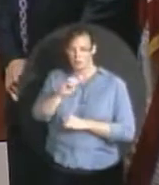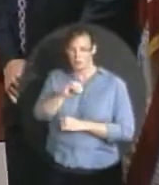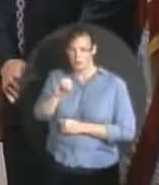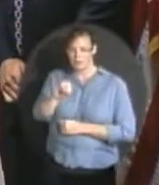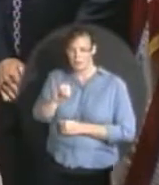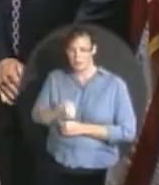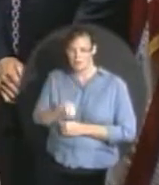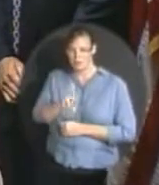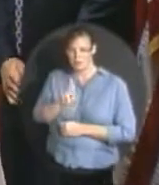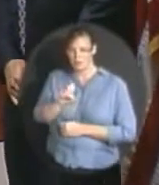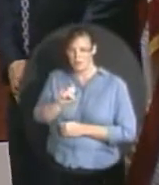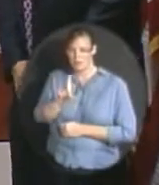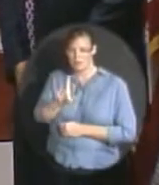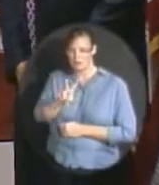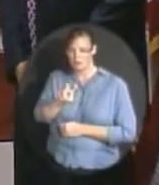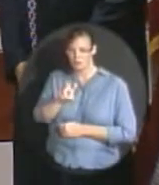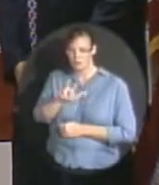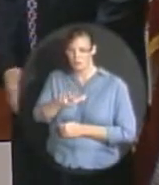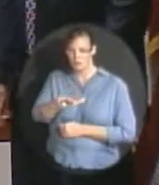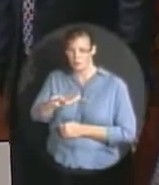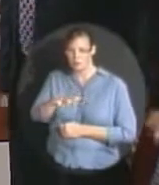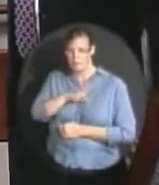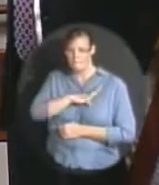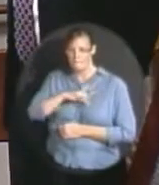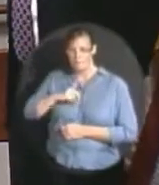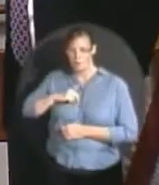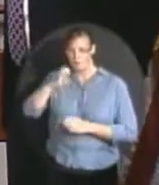USD 233 Board of Education for the